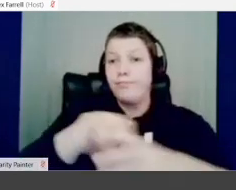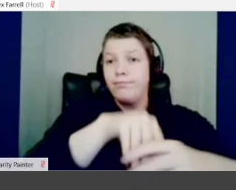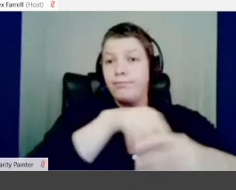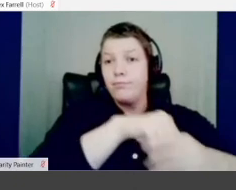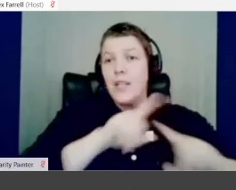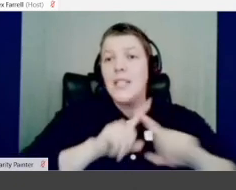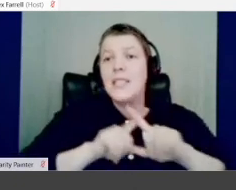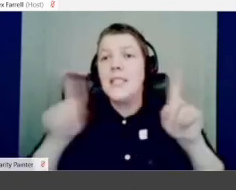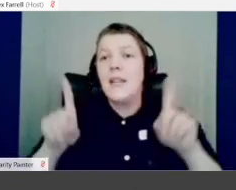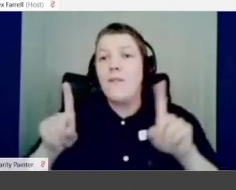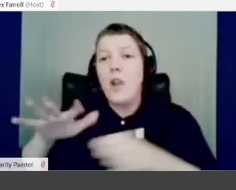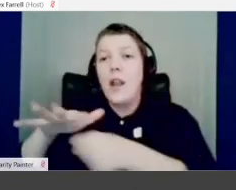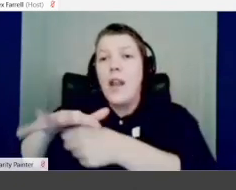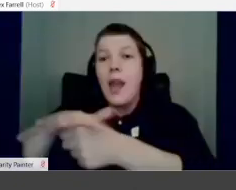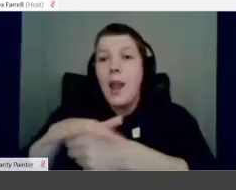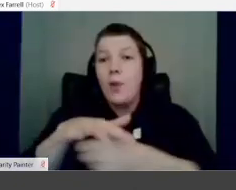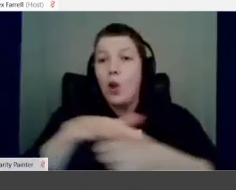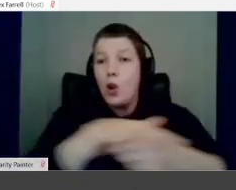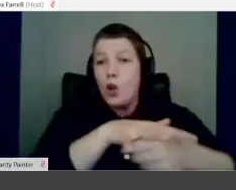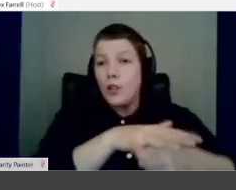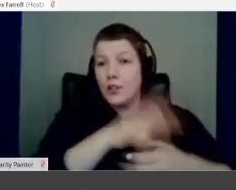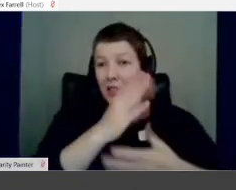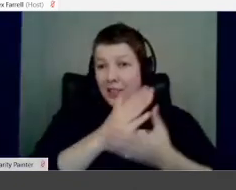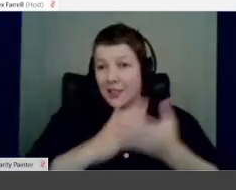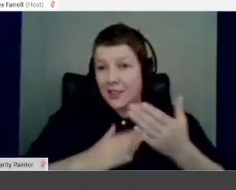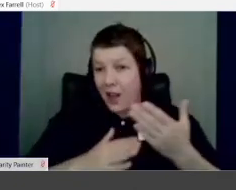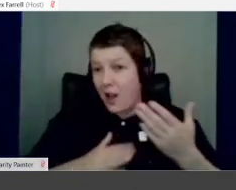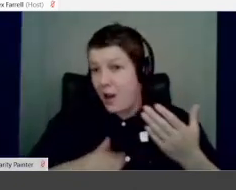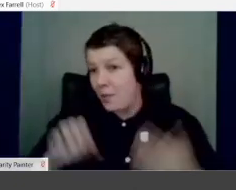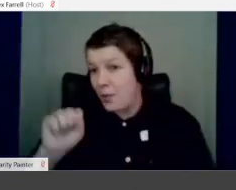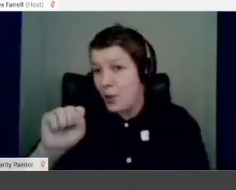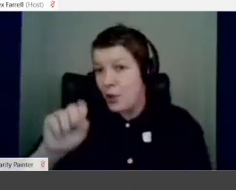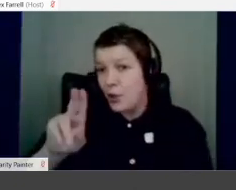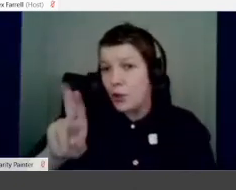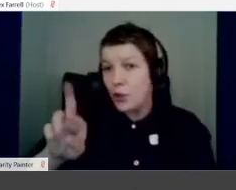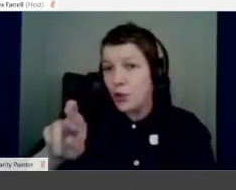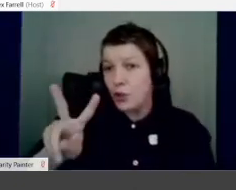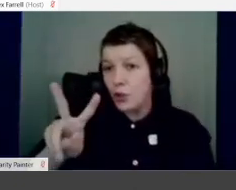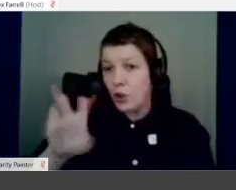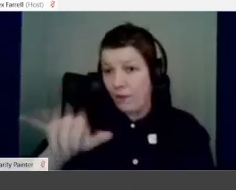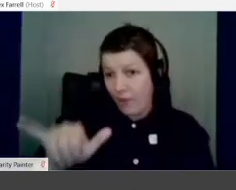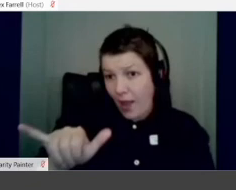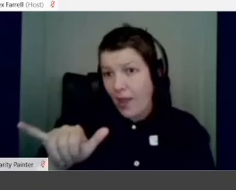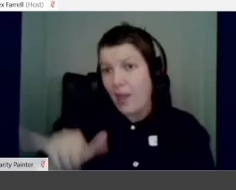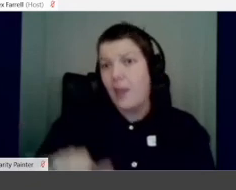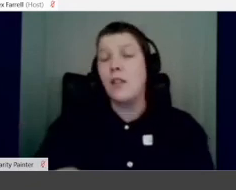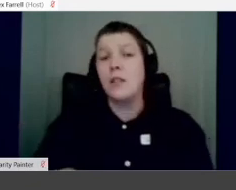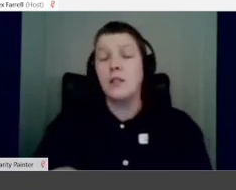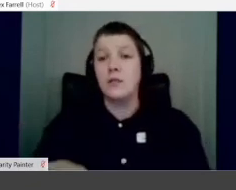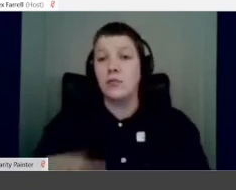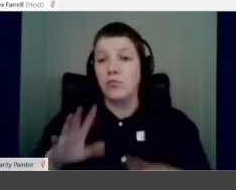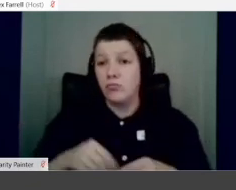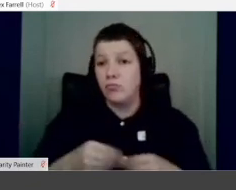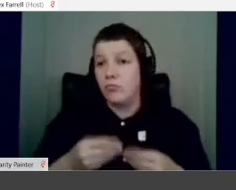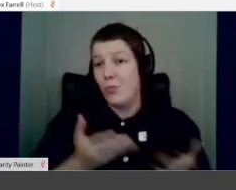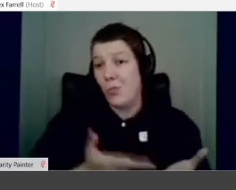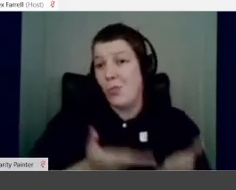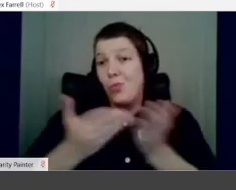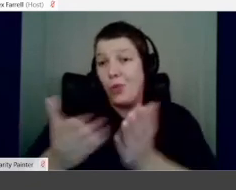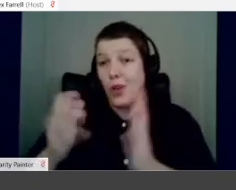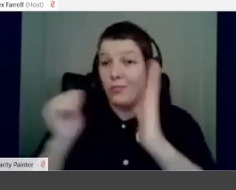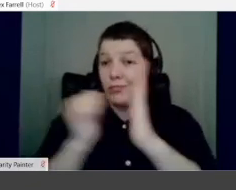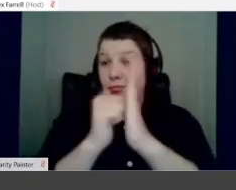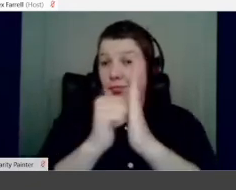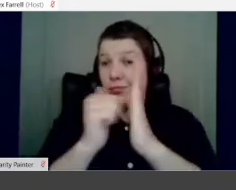that were hand delivered to people, and their responses brought in and taken in because, again, not everyone